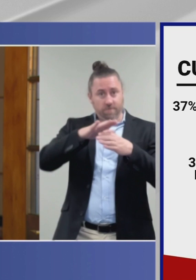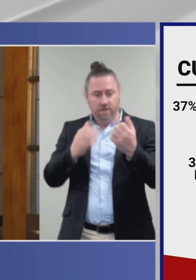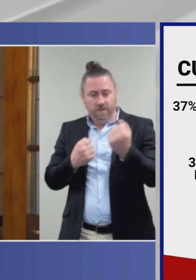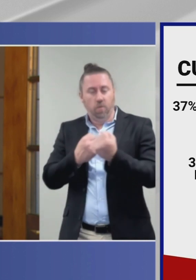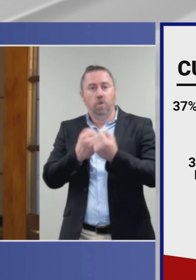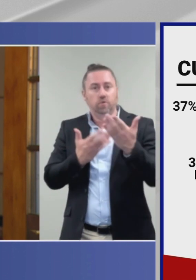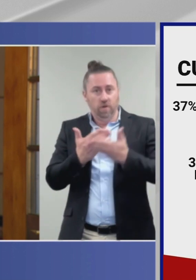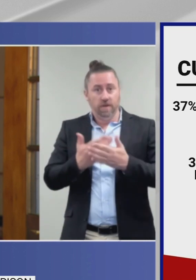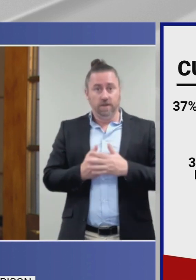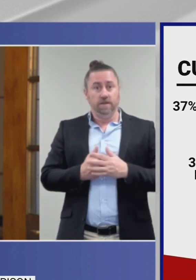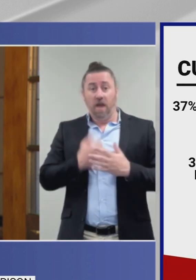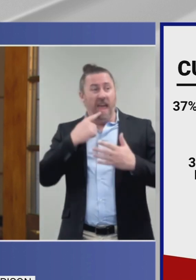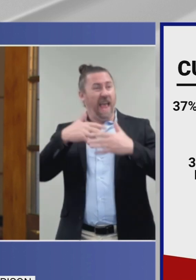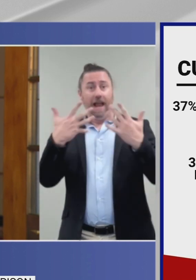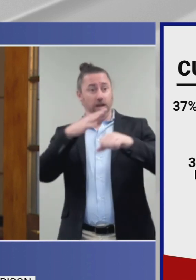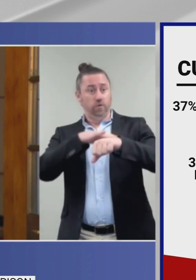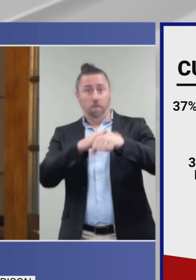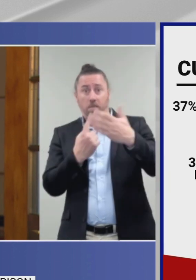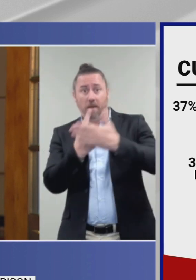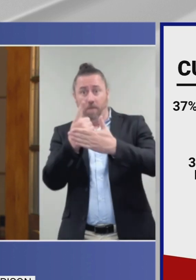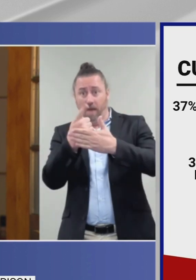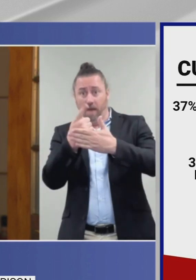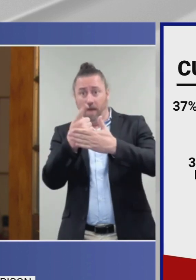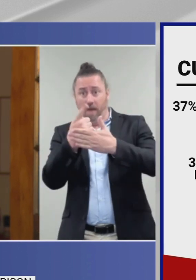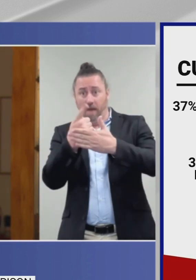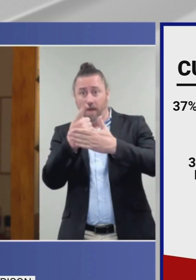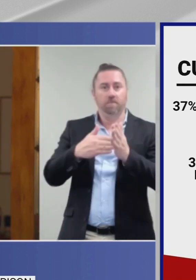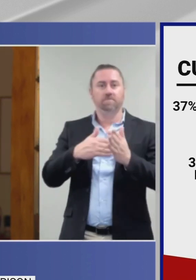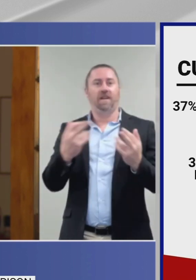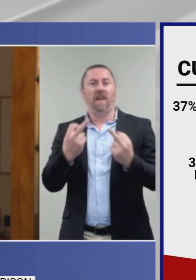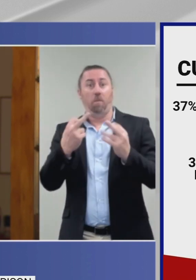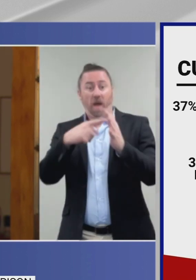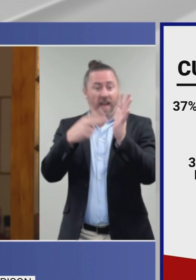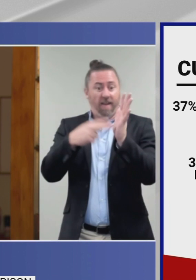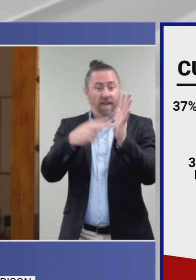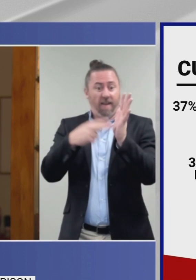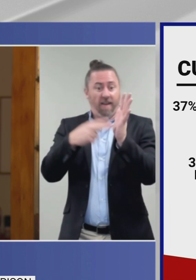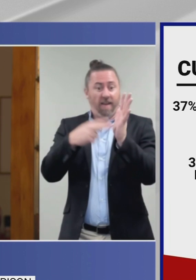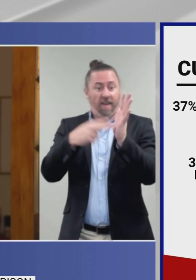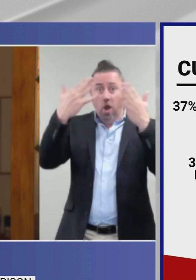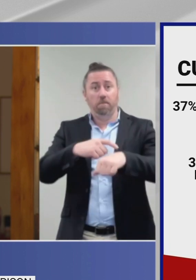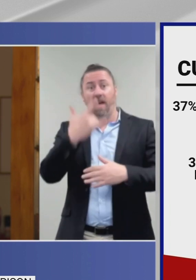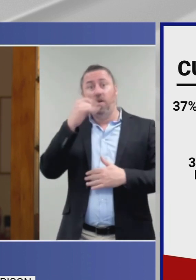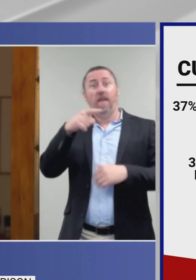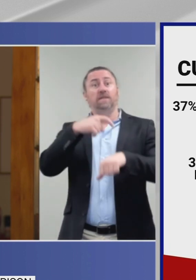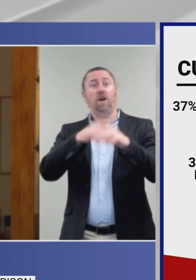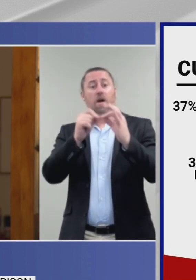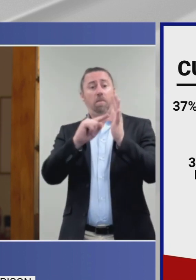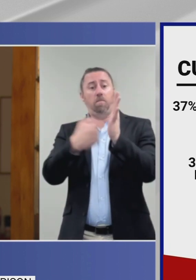support that was not here when Brittany was dealing with the terrible events that